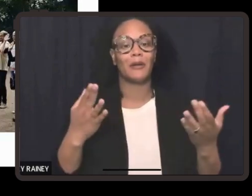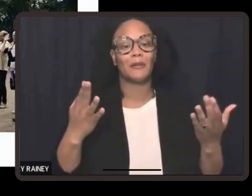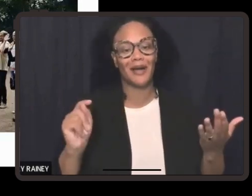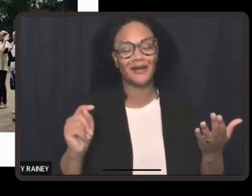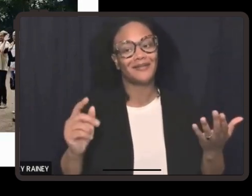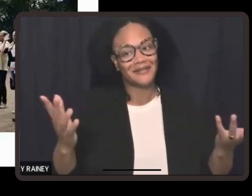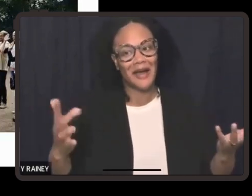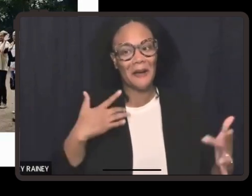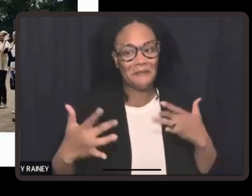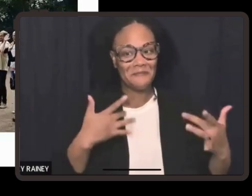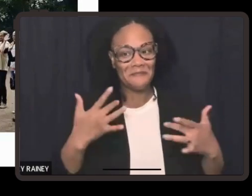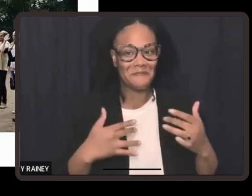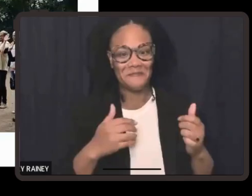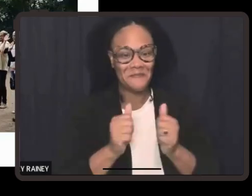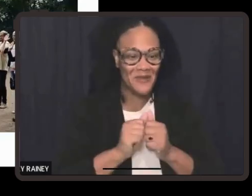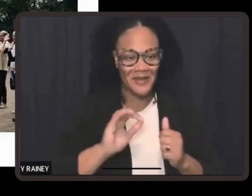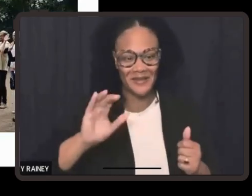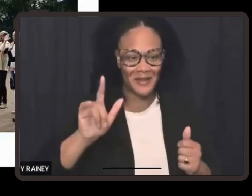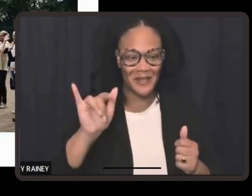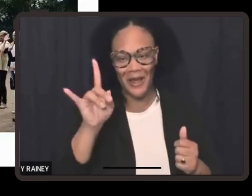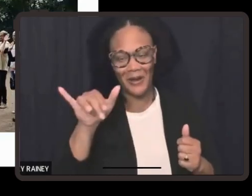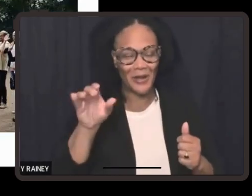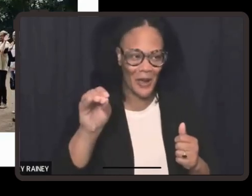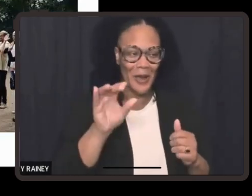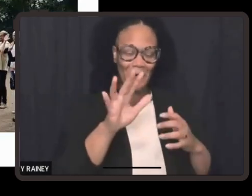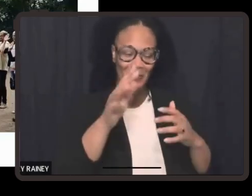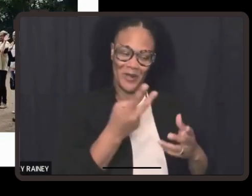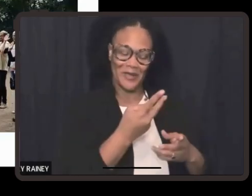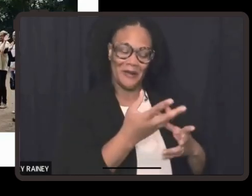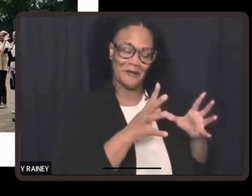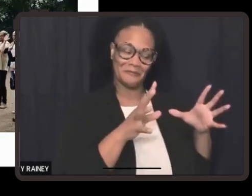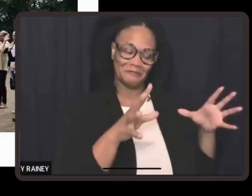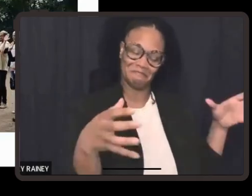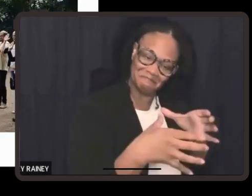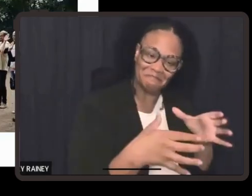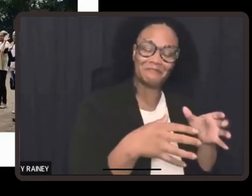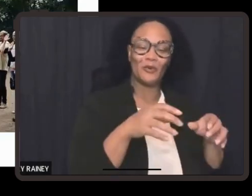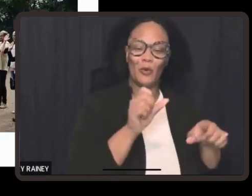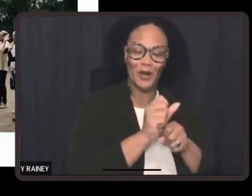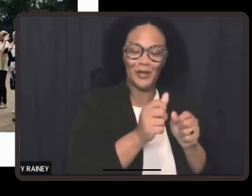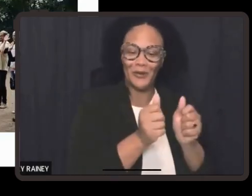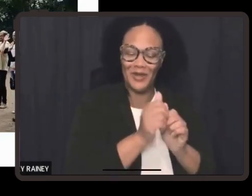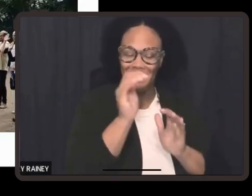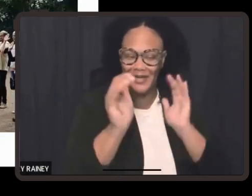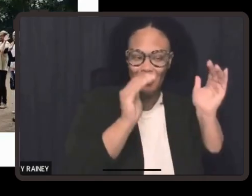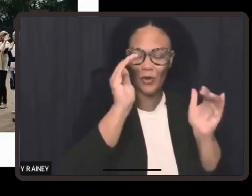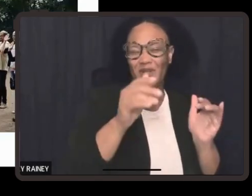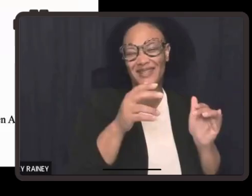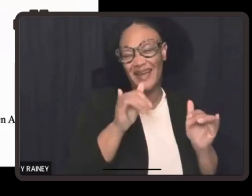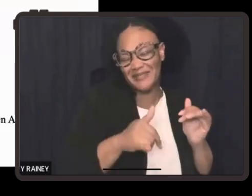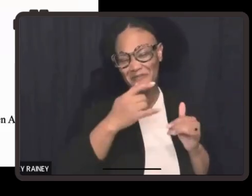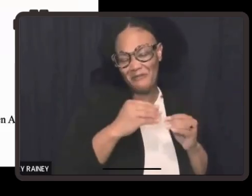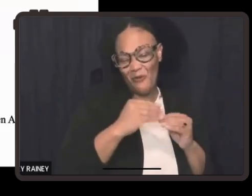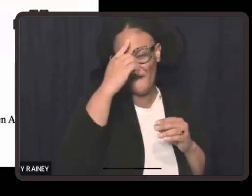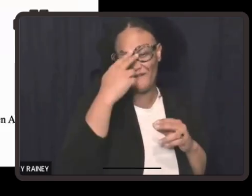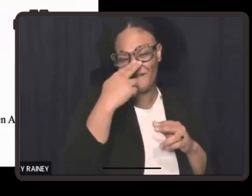We're continuing with the adult stuff, which I find is more fun. I like working with Claudia. Okay, next slide.